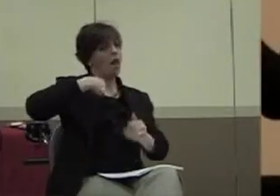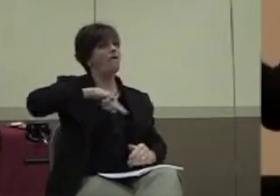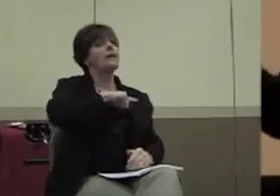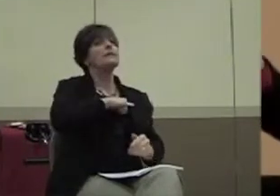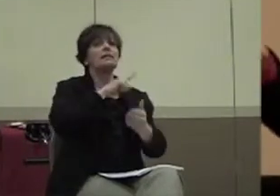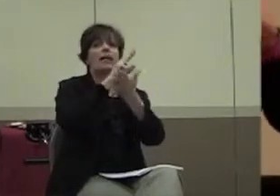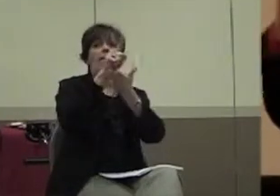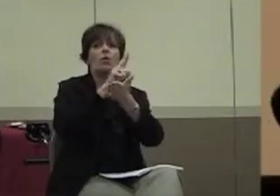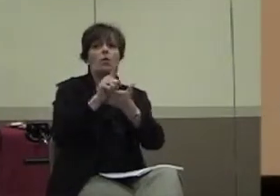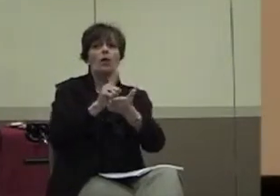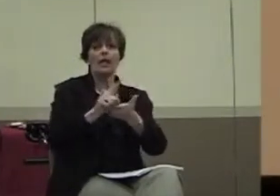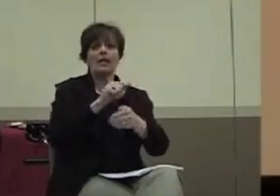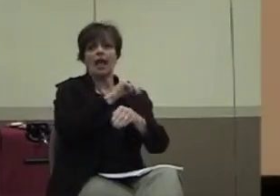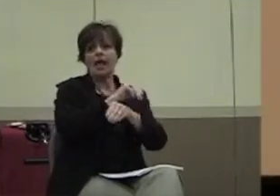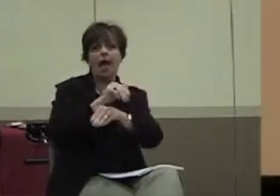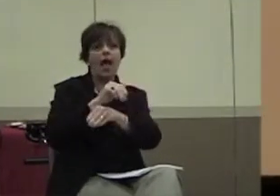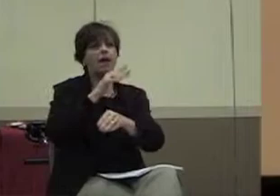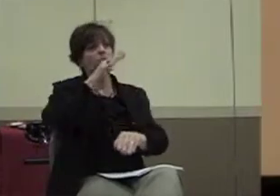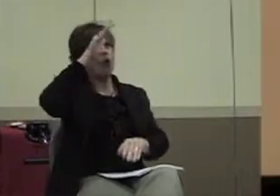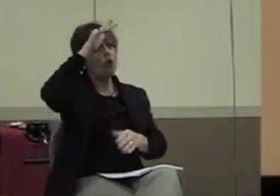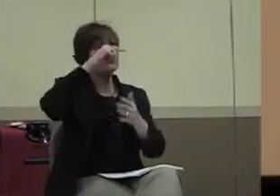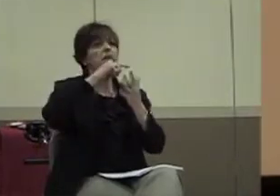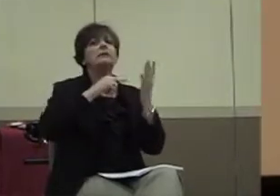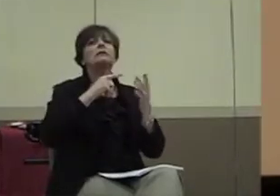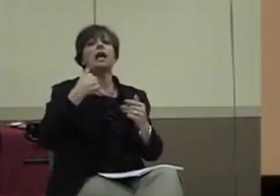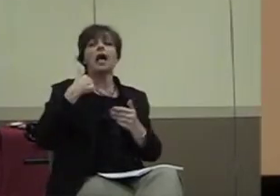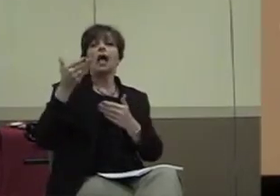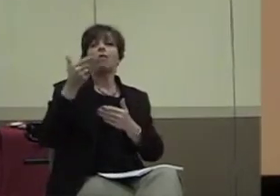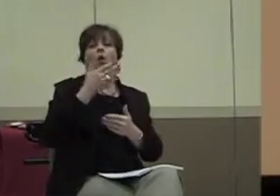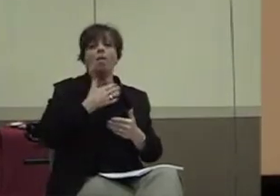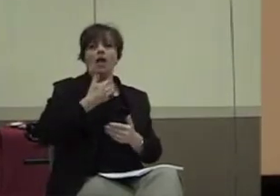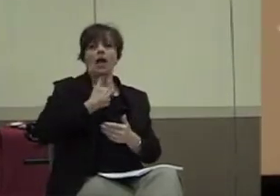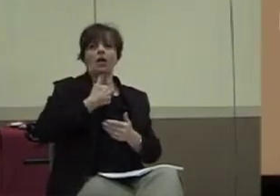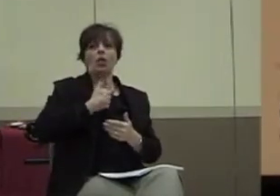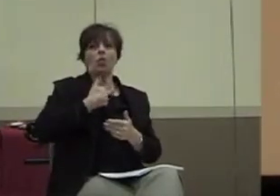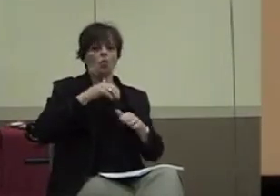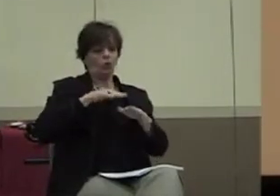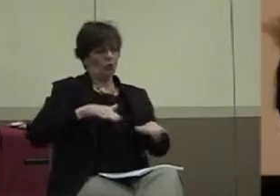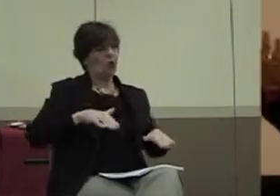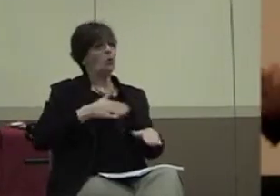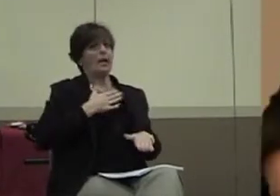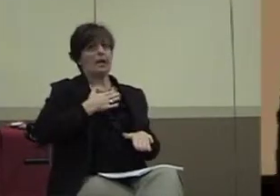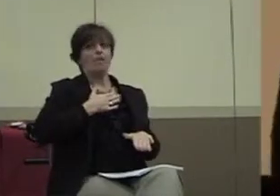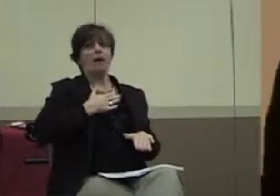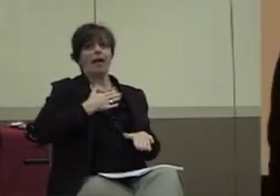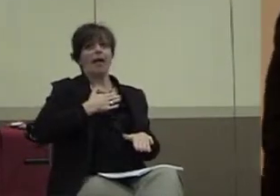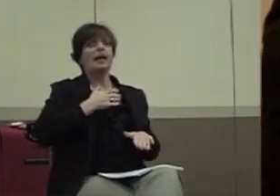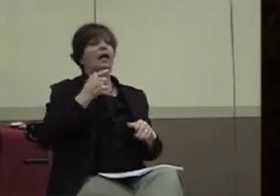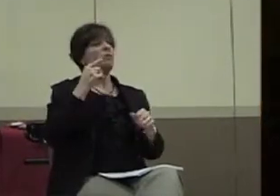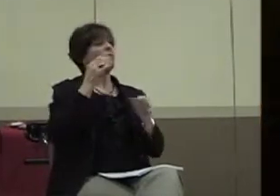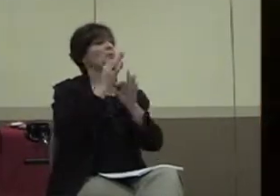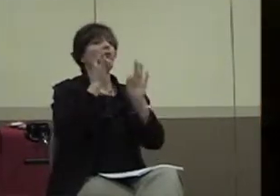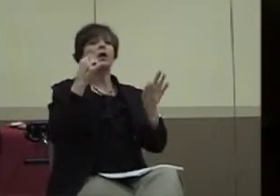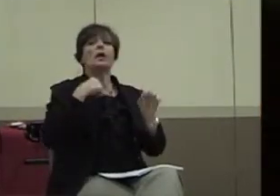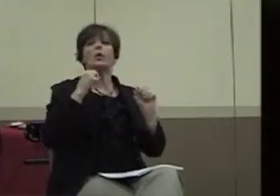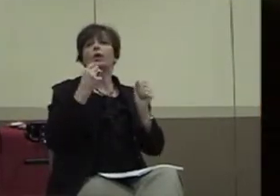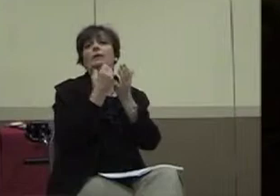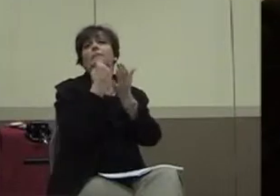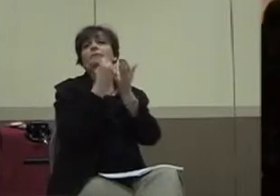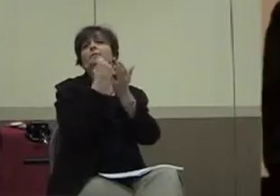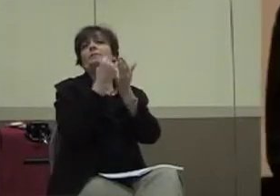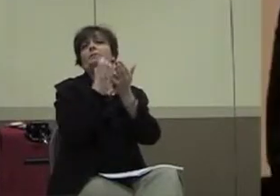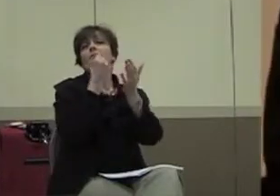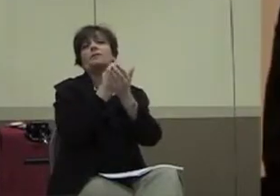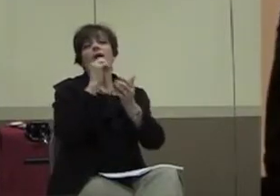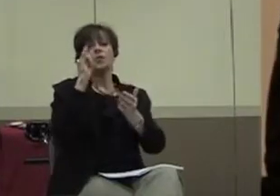every week at night. Parents, I brought my own personal children. I mean, it was just free, and we could all come and take those